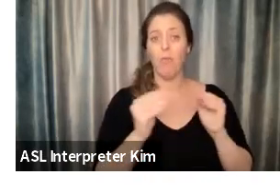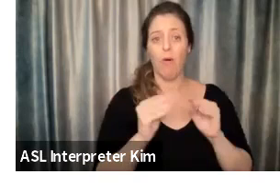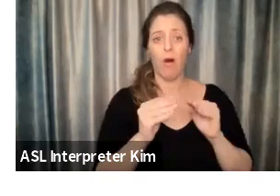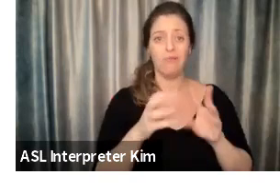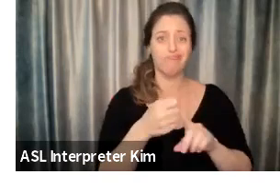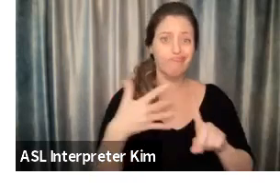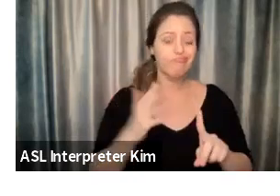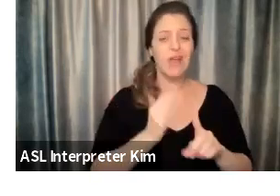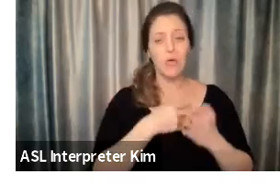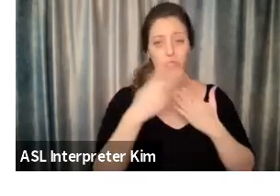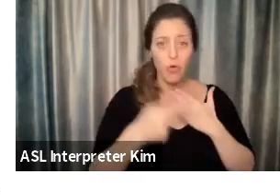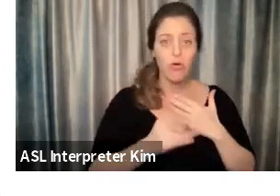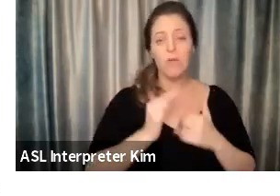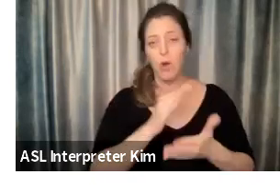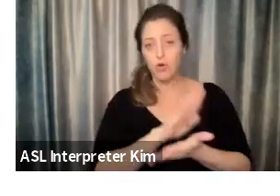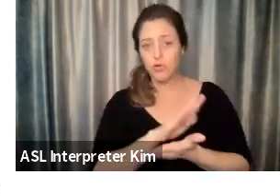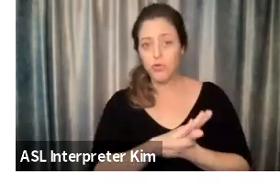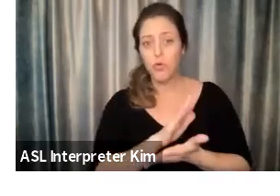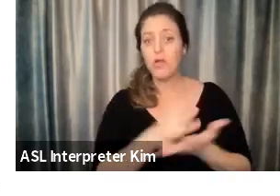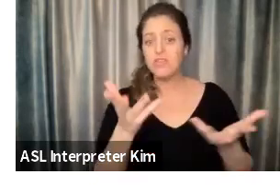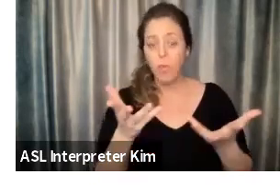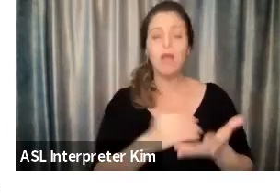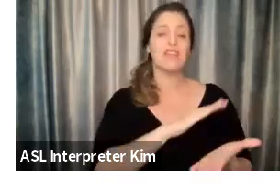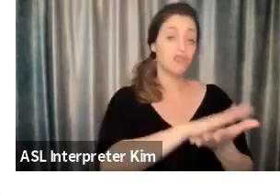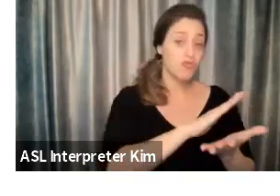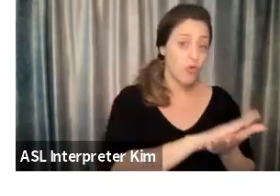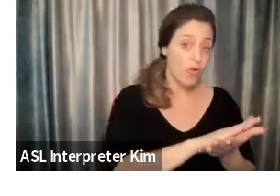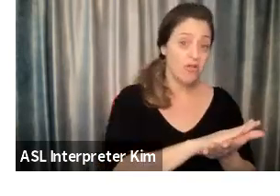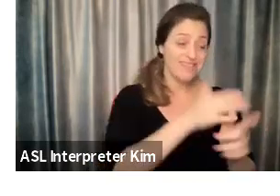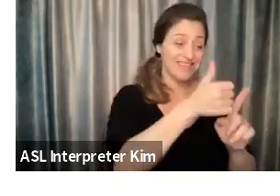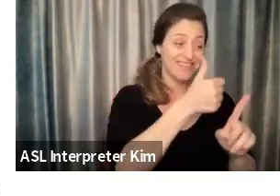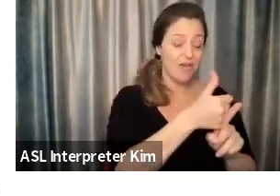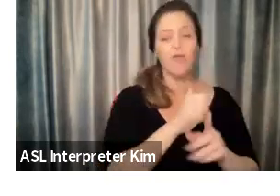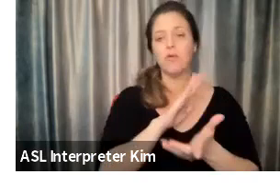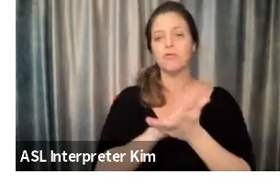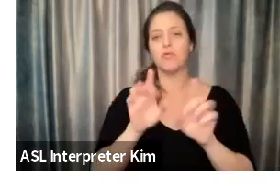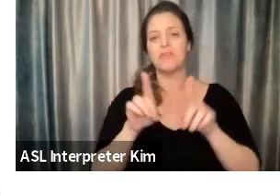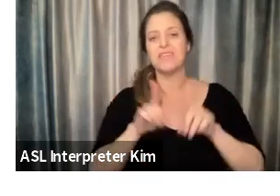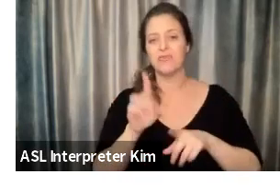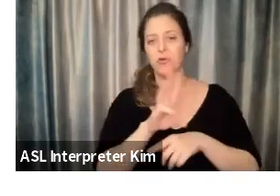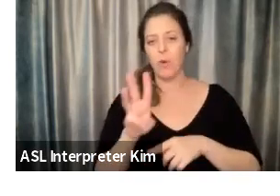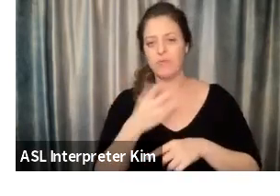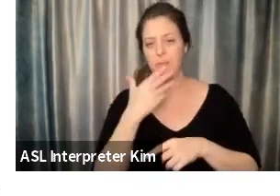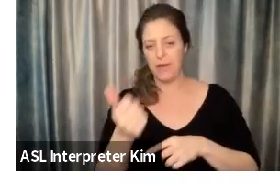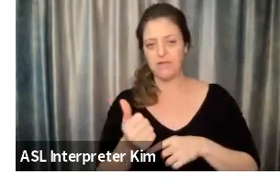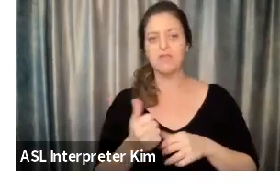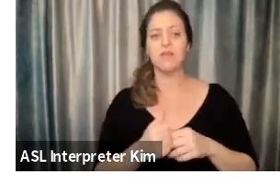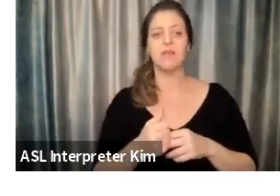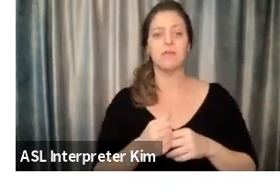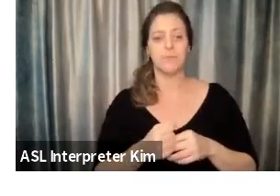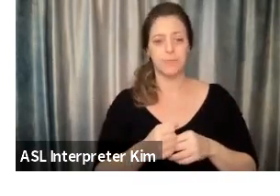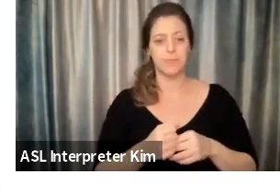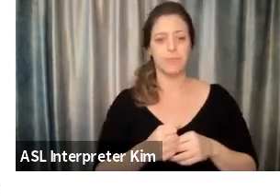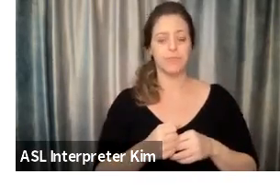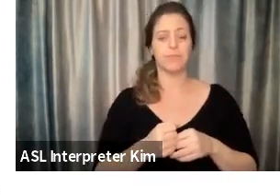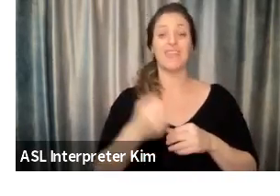the programs is through the schools and the school district website. For our families that are interested in finding out more about your